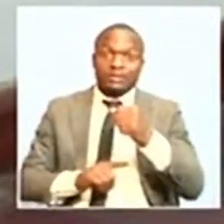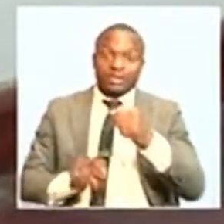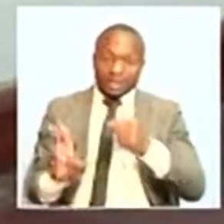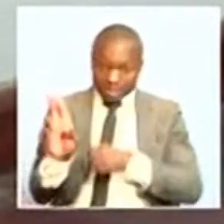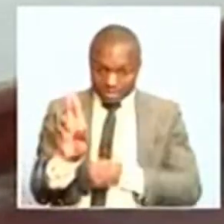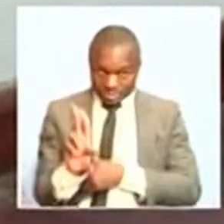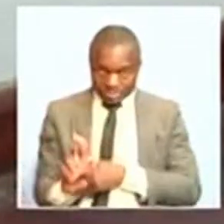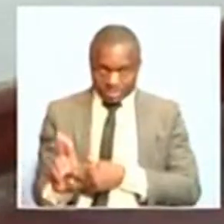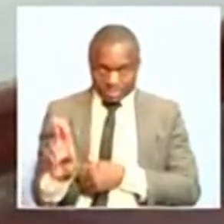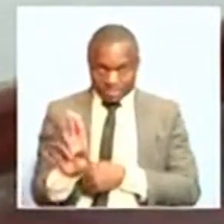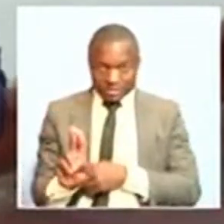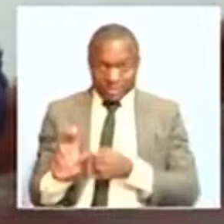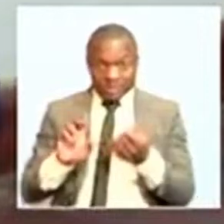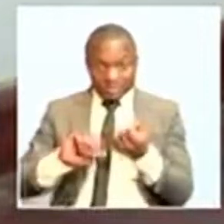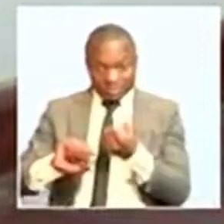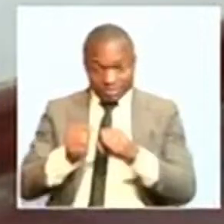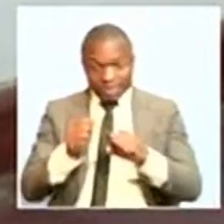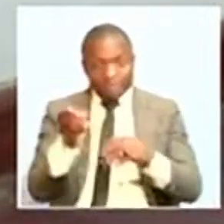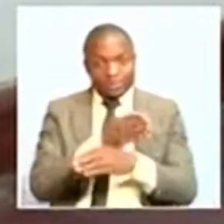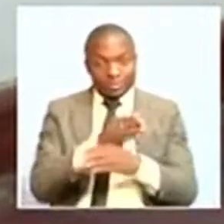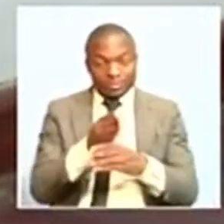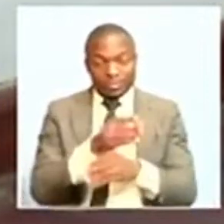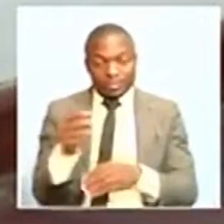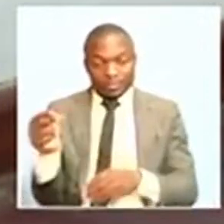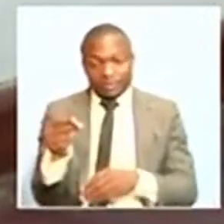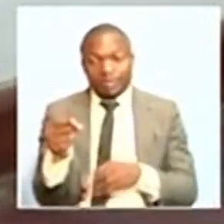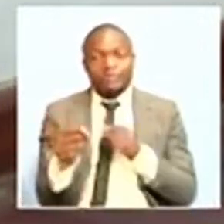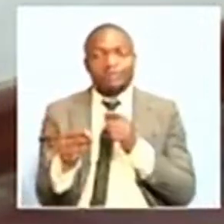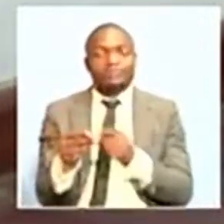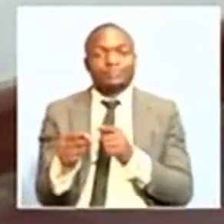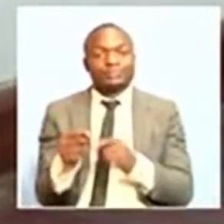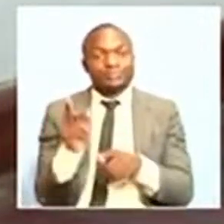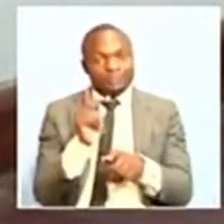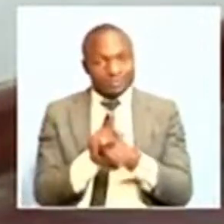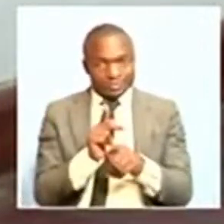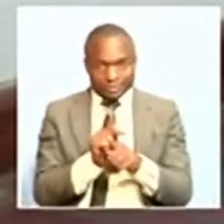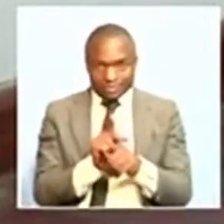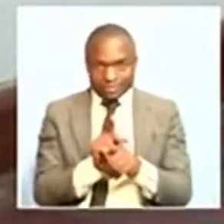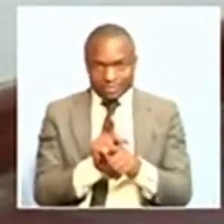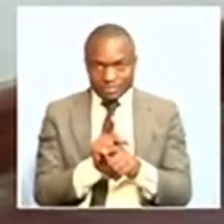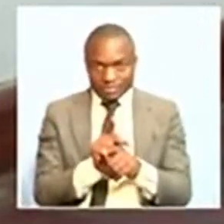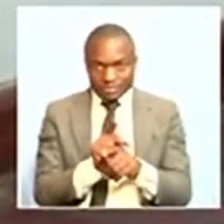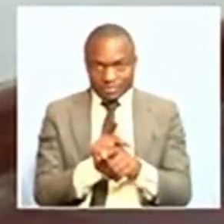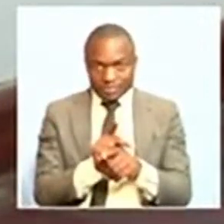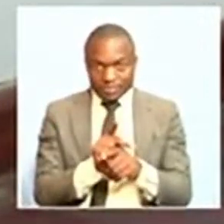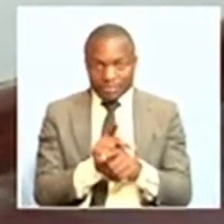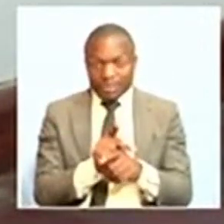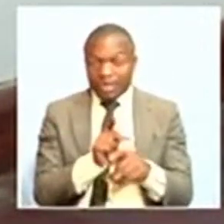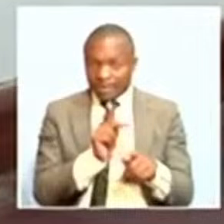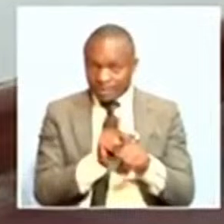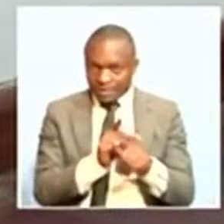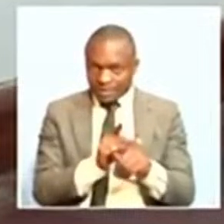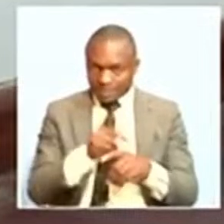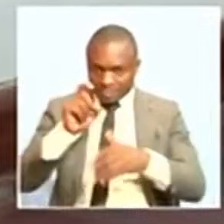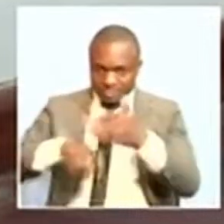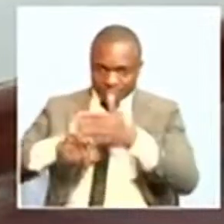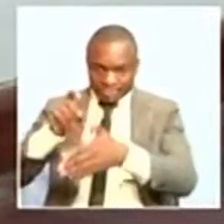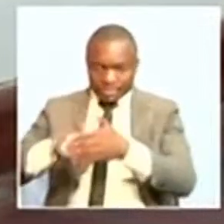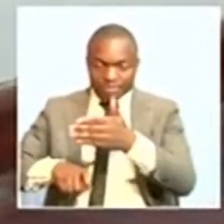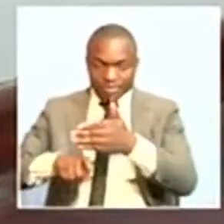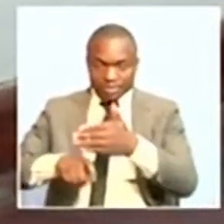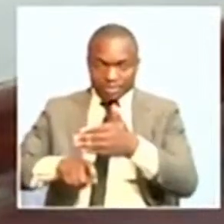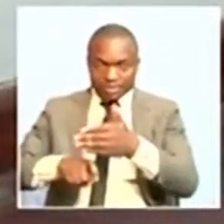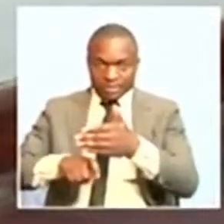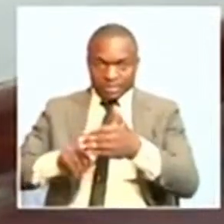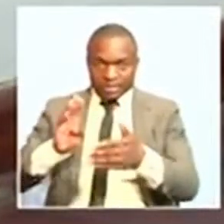well. Then H there is maintain the withholding tax rate on winnings from gaming, lotteries and